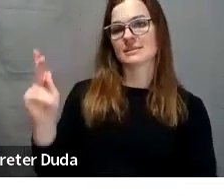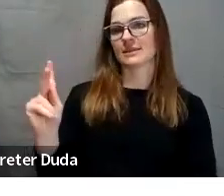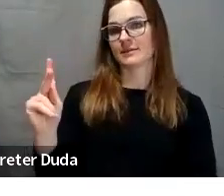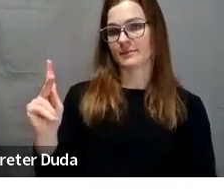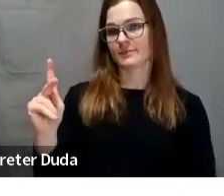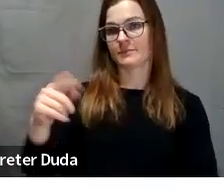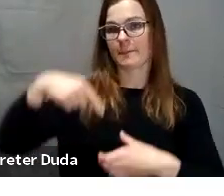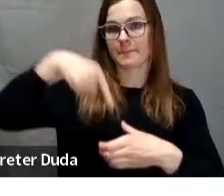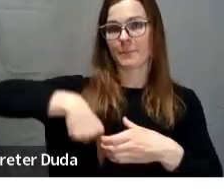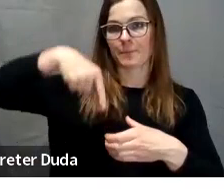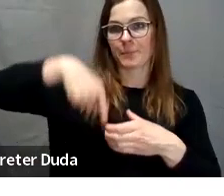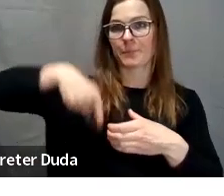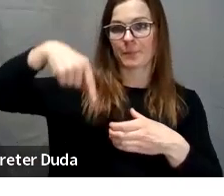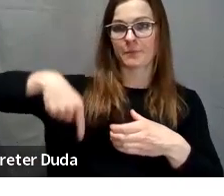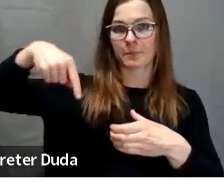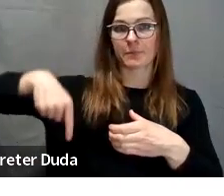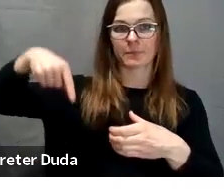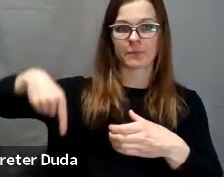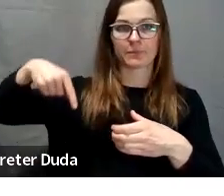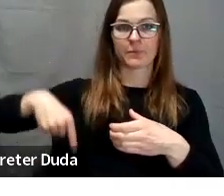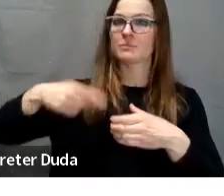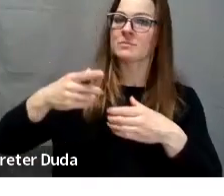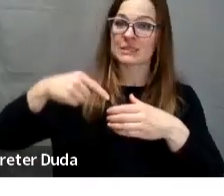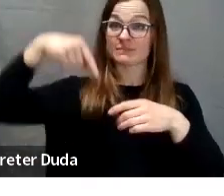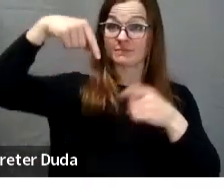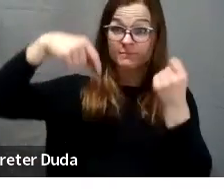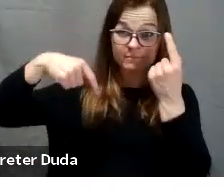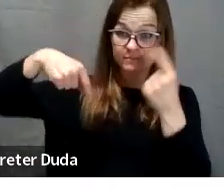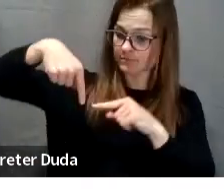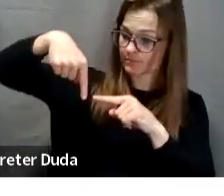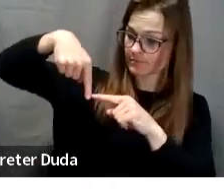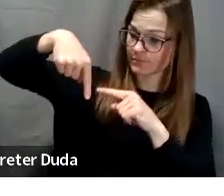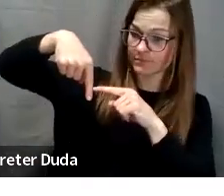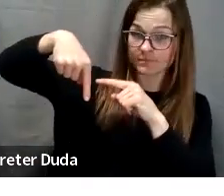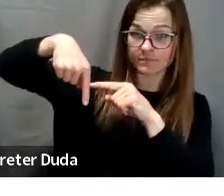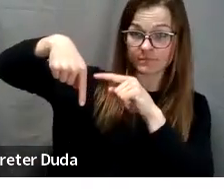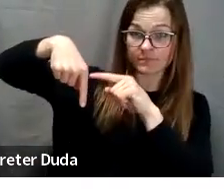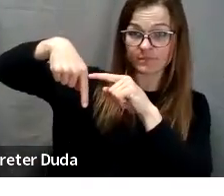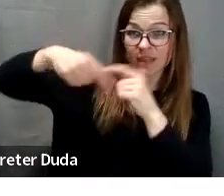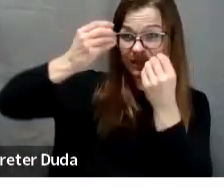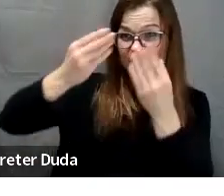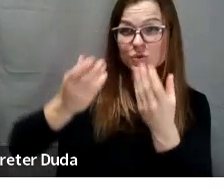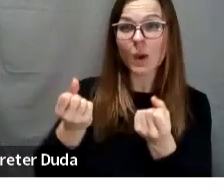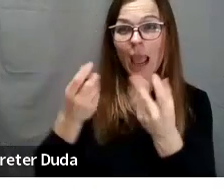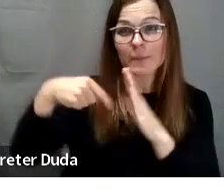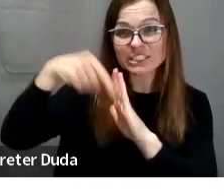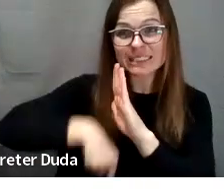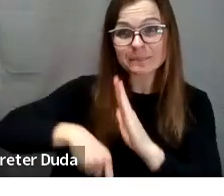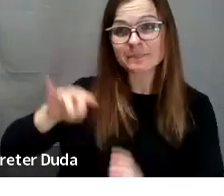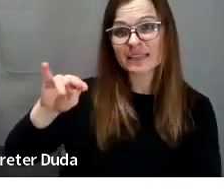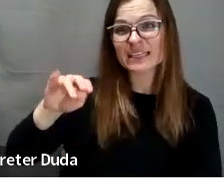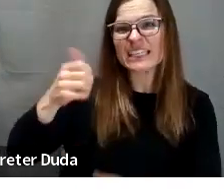indications on it or indents to let you know how deep you're going. And I think it's inch